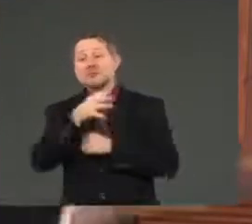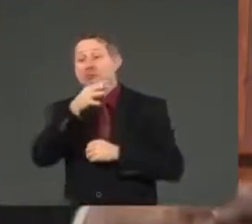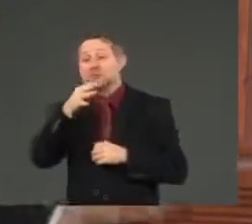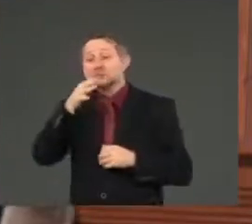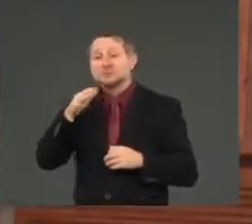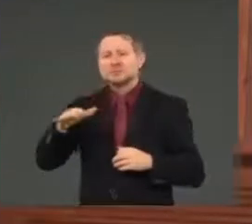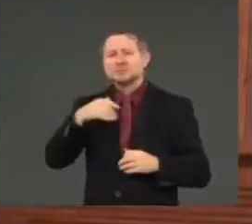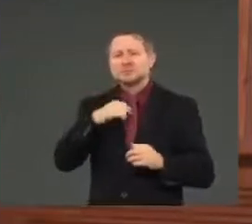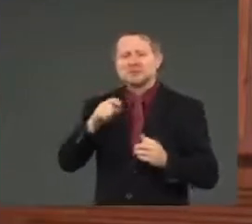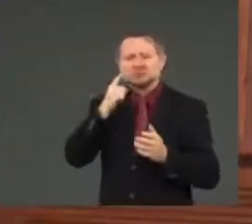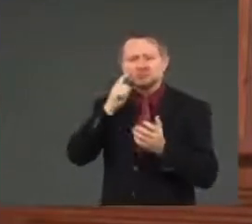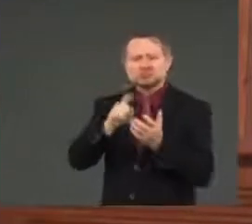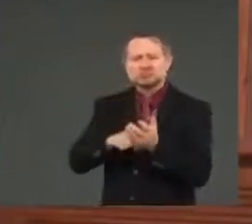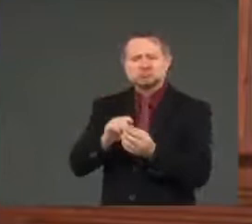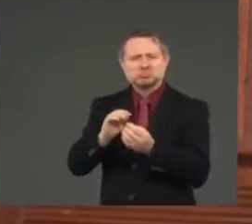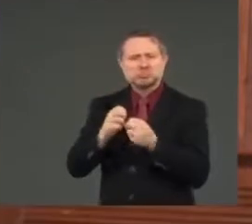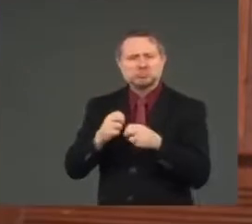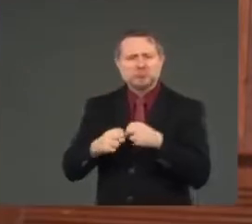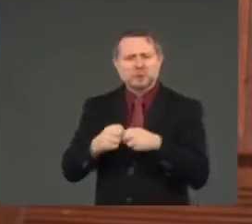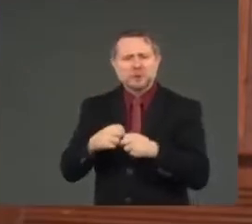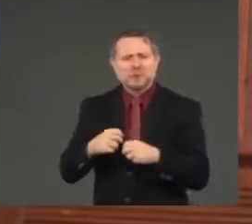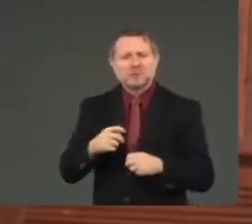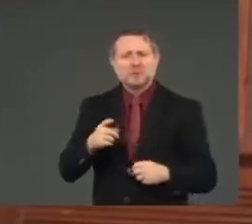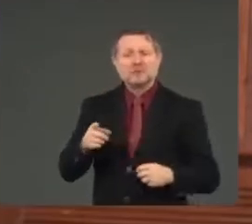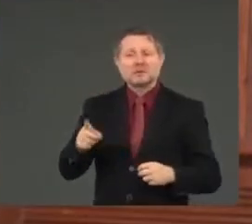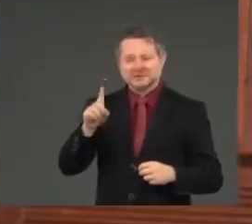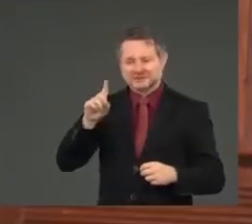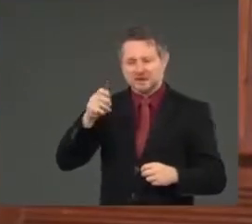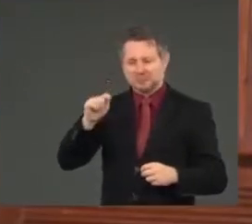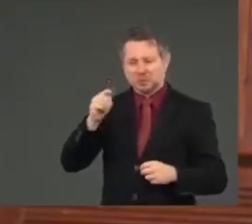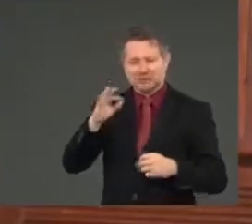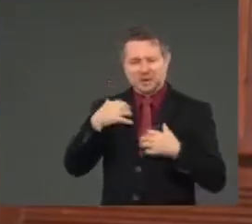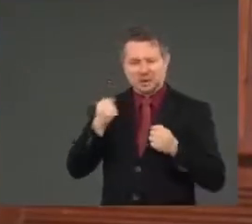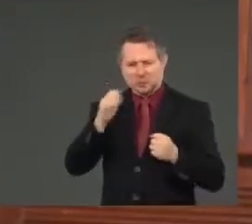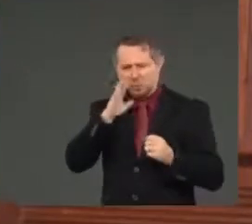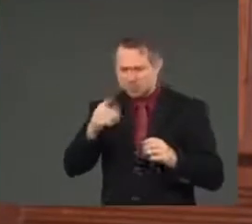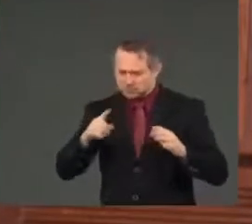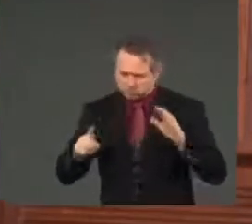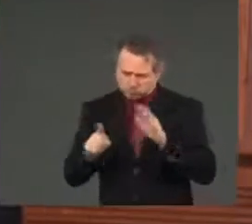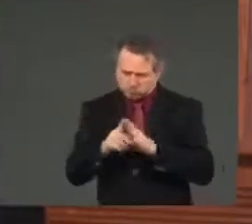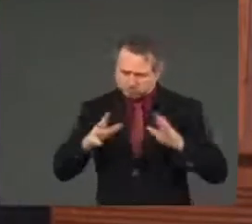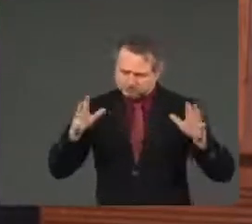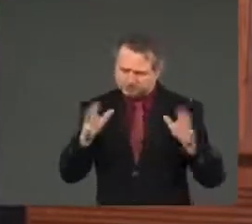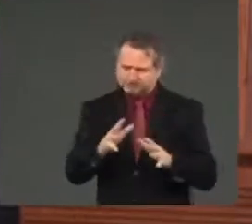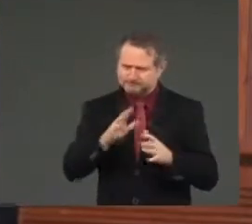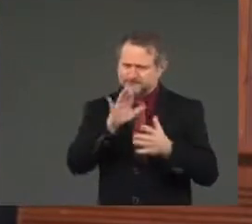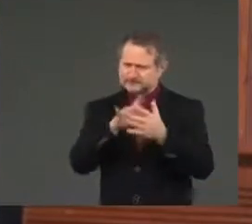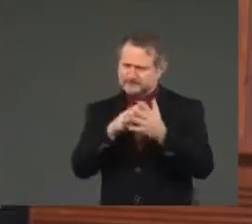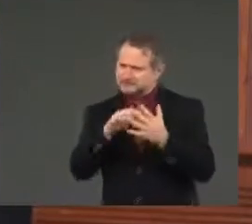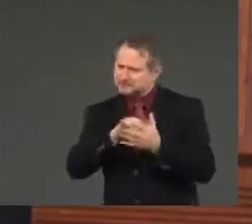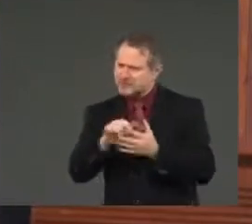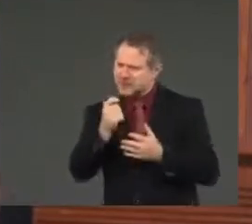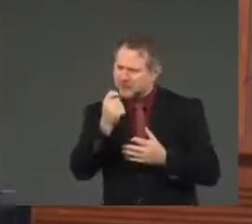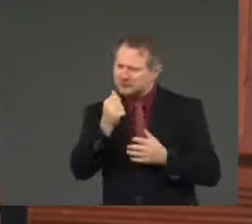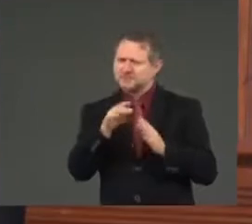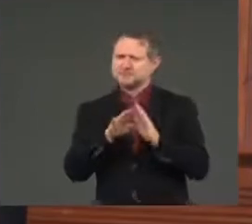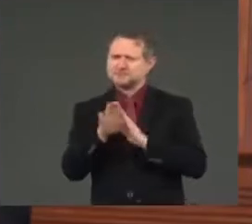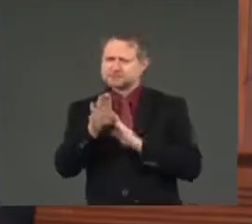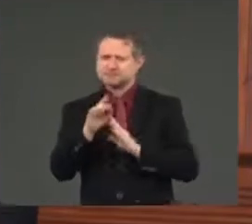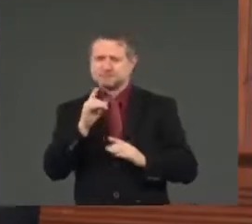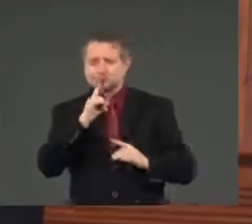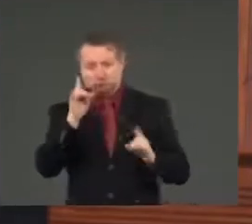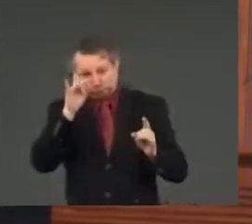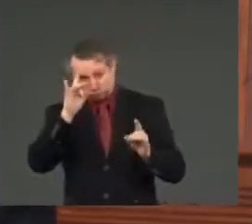away and then the Department of Health addresses it. We're looking at Central New York, Finger Lakes, and those regions, so we've seen a little uptick, but nothing of note. The rate